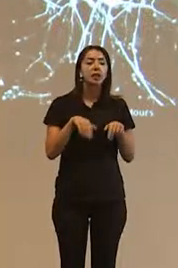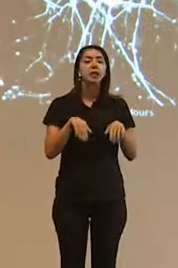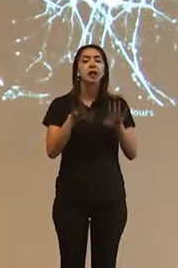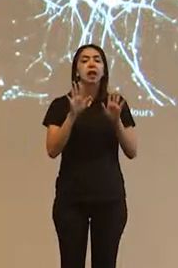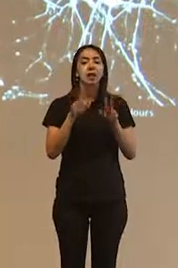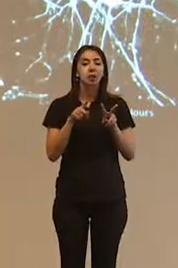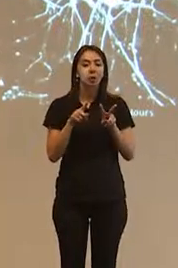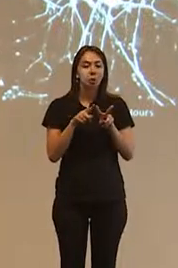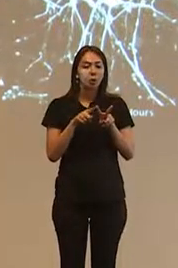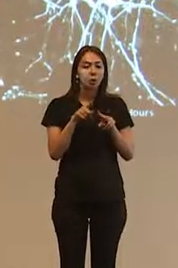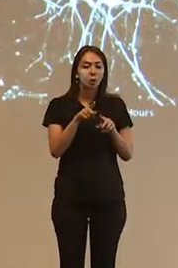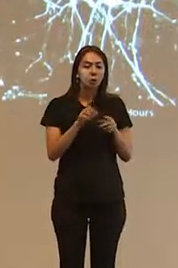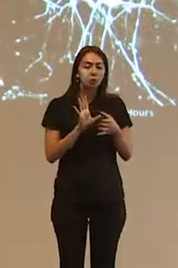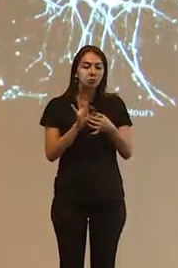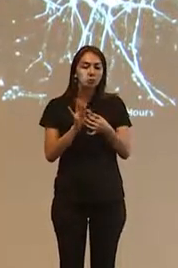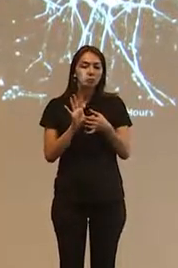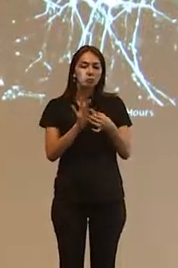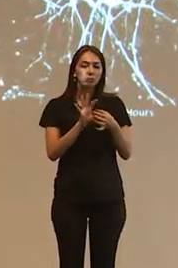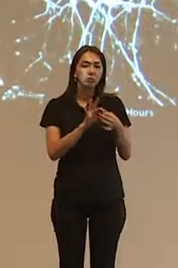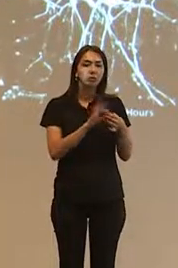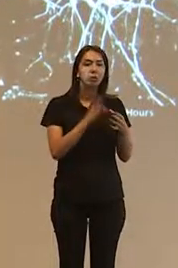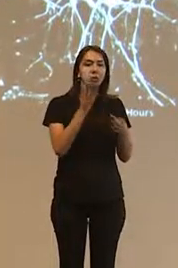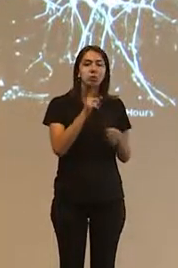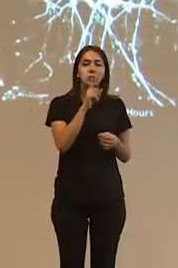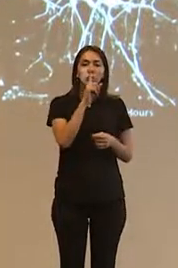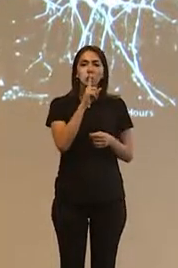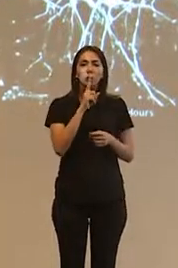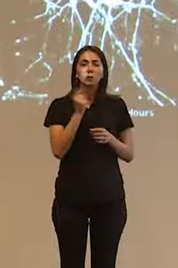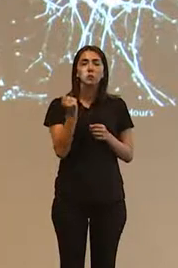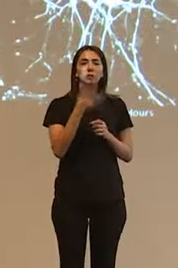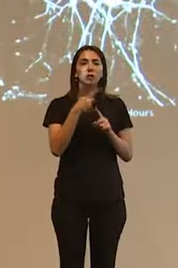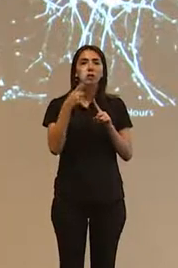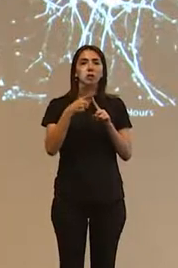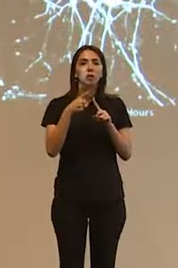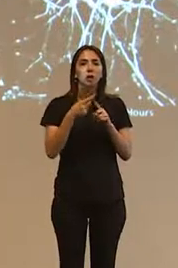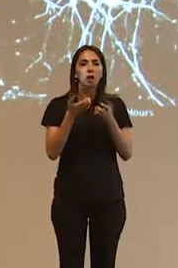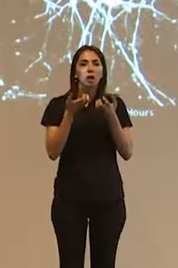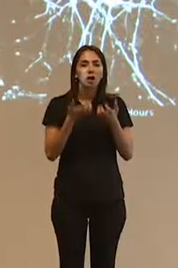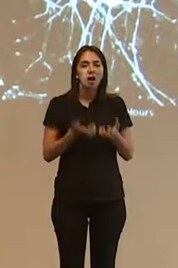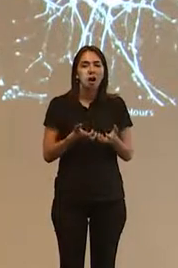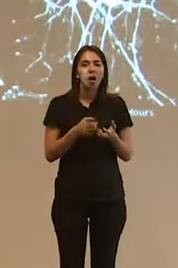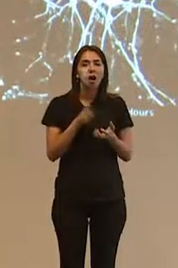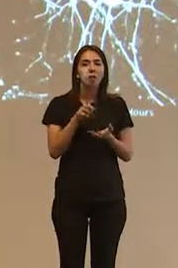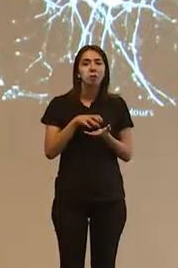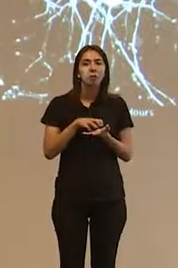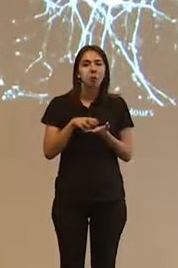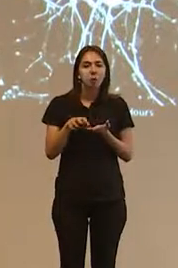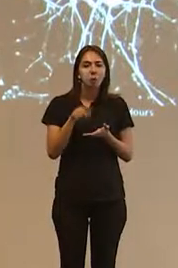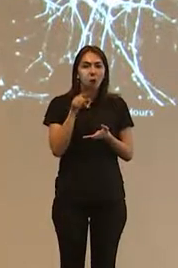is not present as a molecule or as an object as such